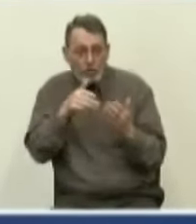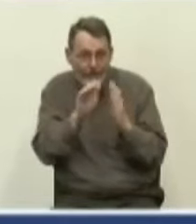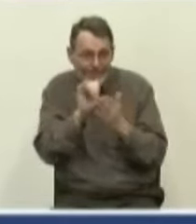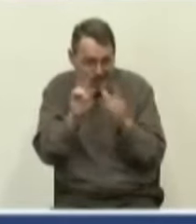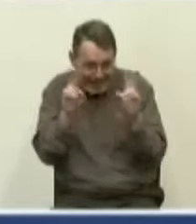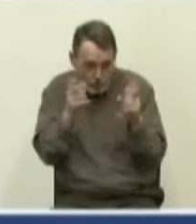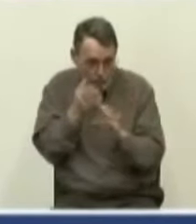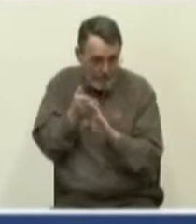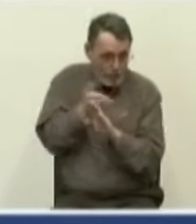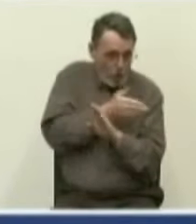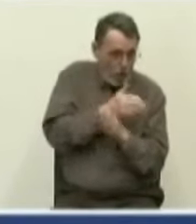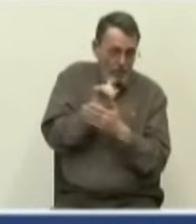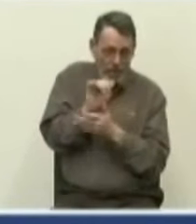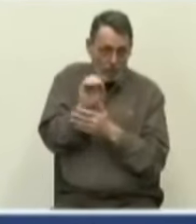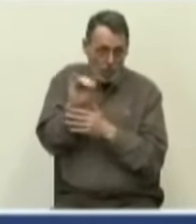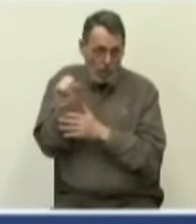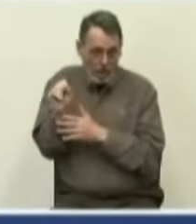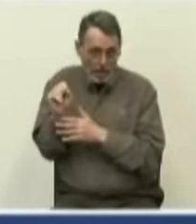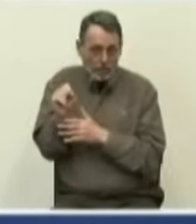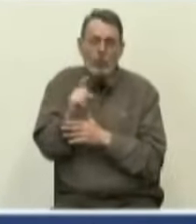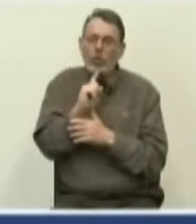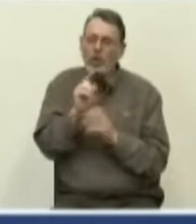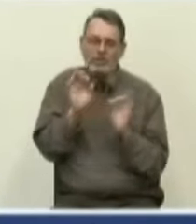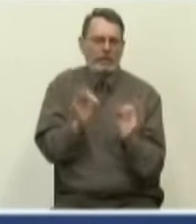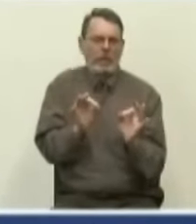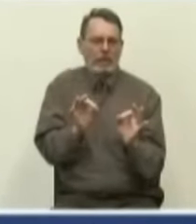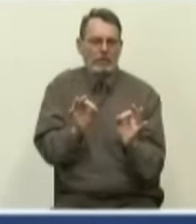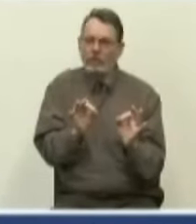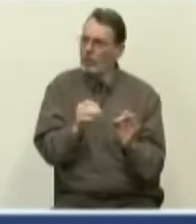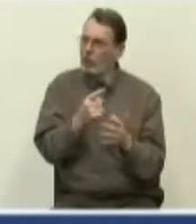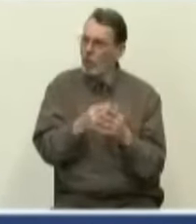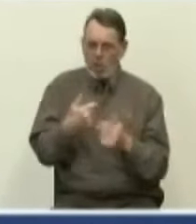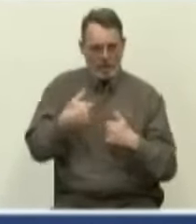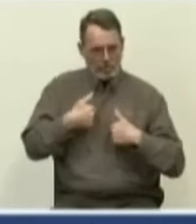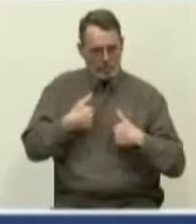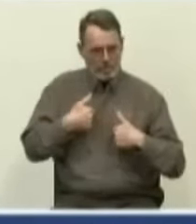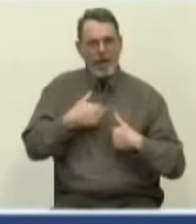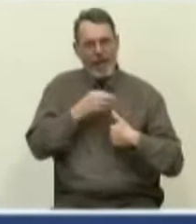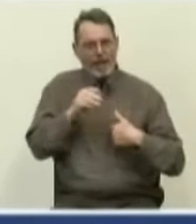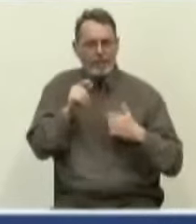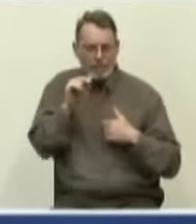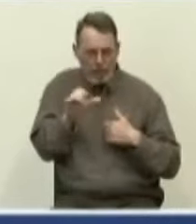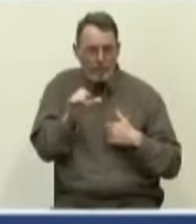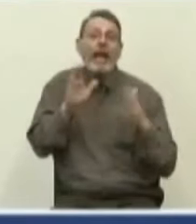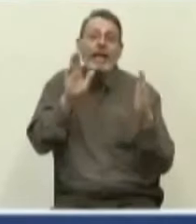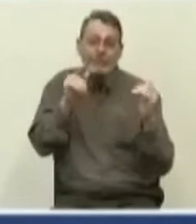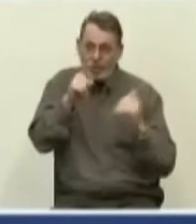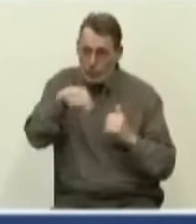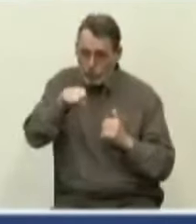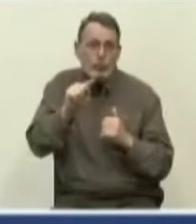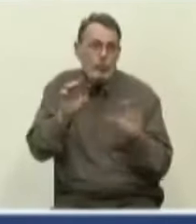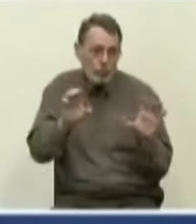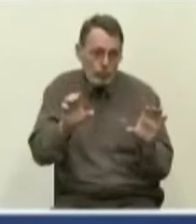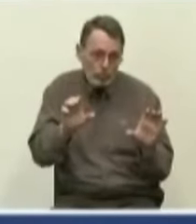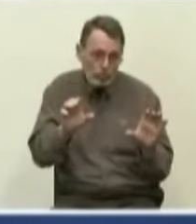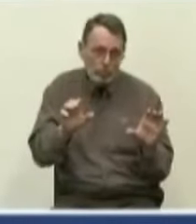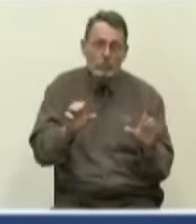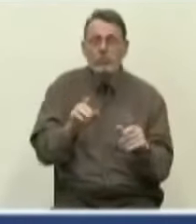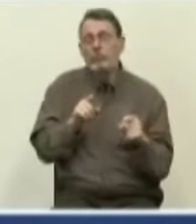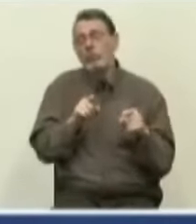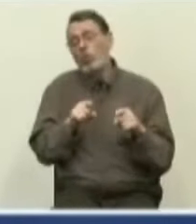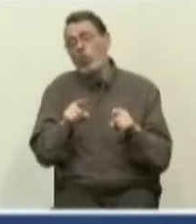to this officer-involved shooting was exactly what I and the public expect you to do.